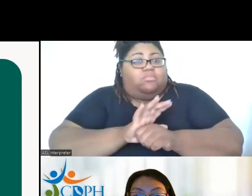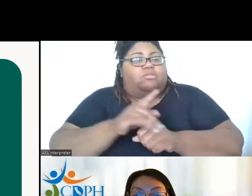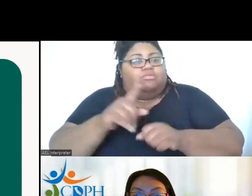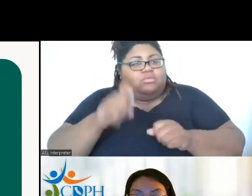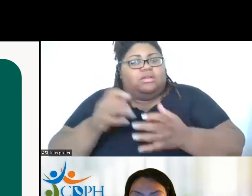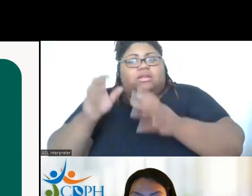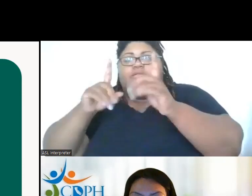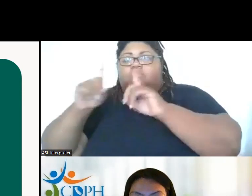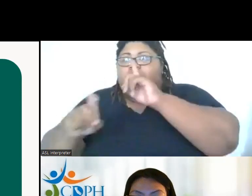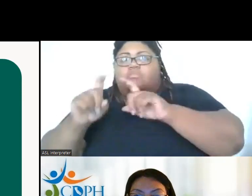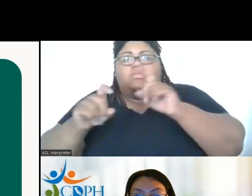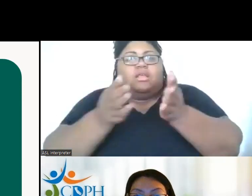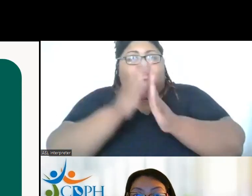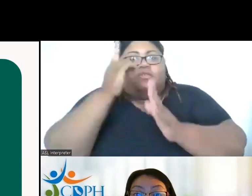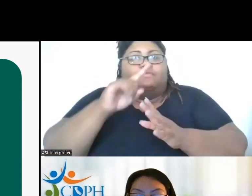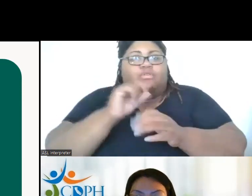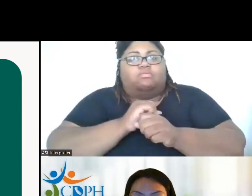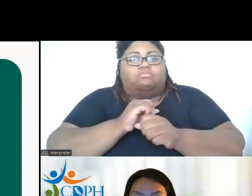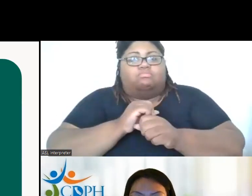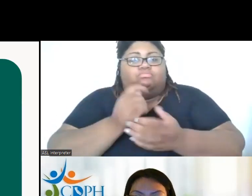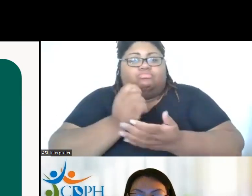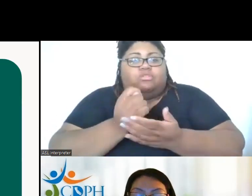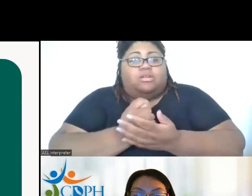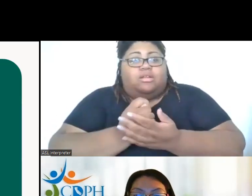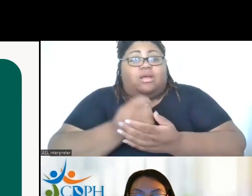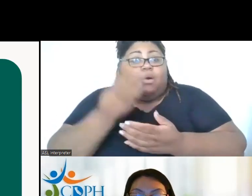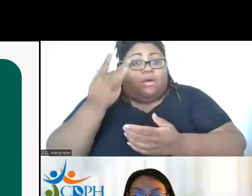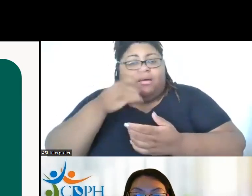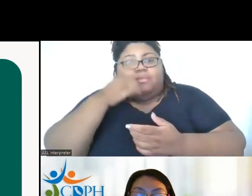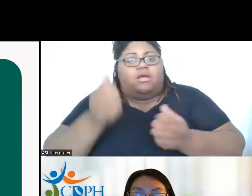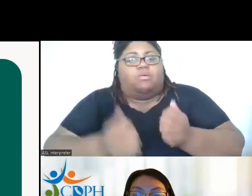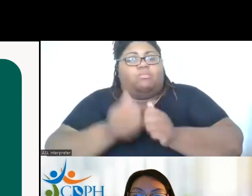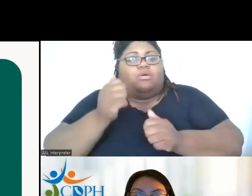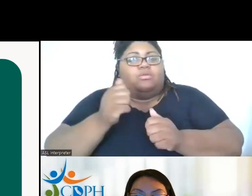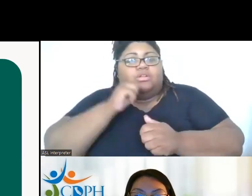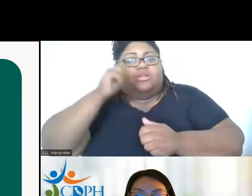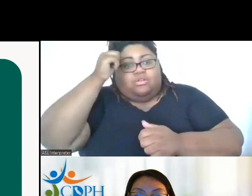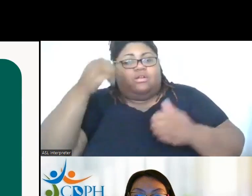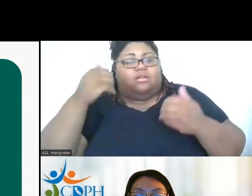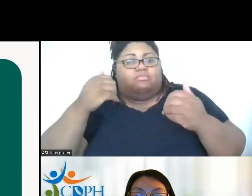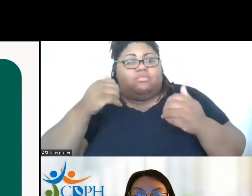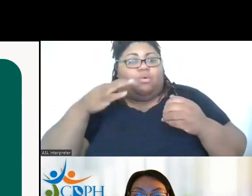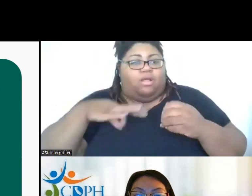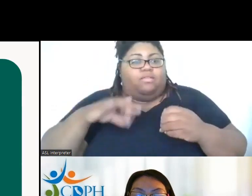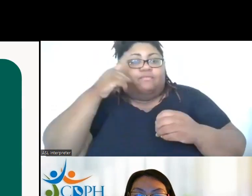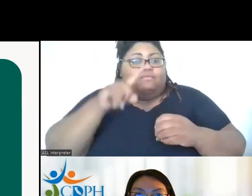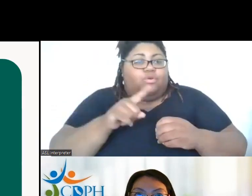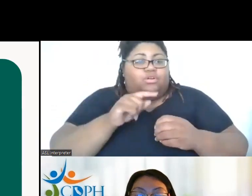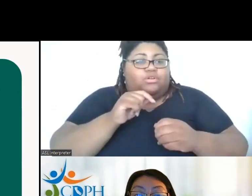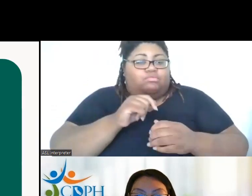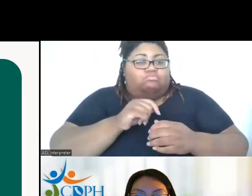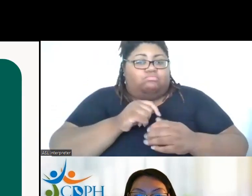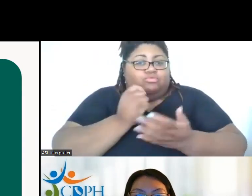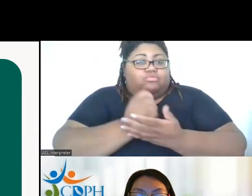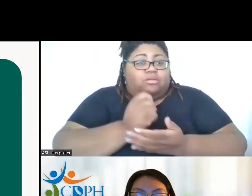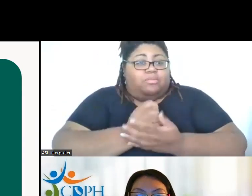because the vast majority of adults actually qualify for treatment. I think what happened in the last few years is folks